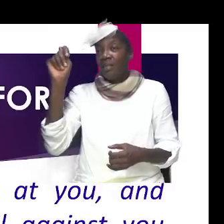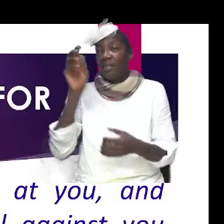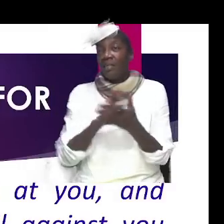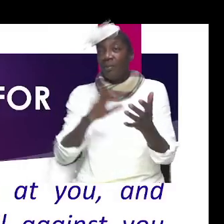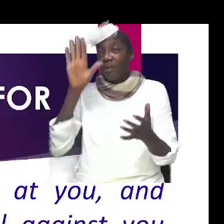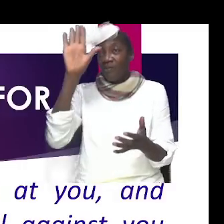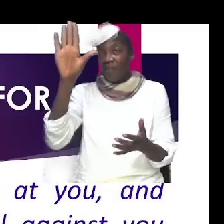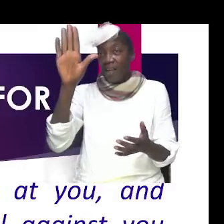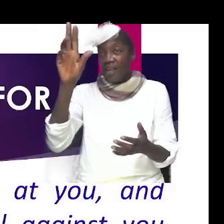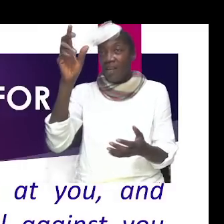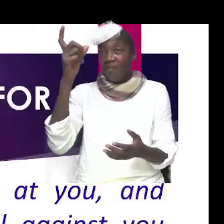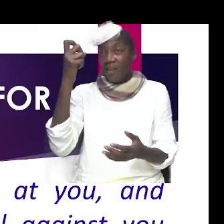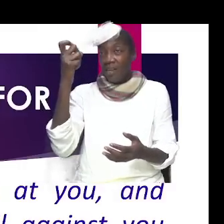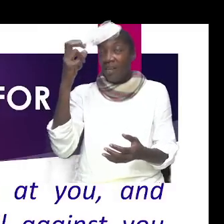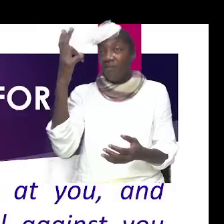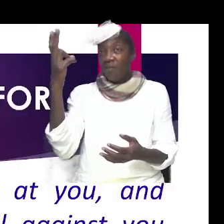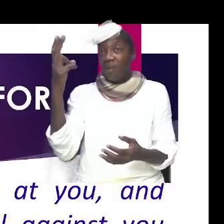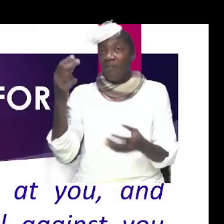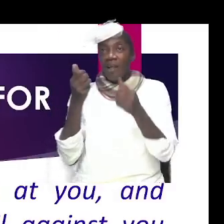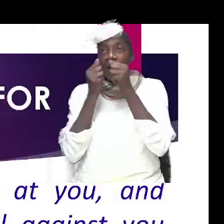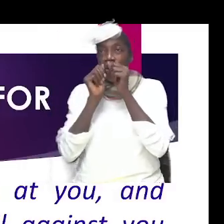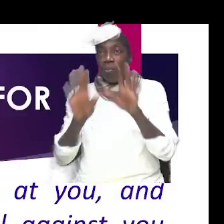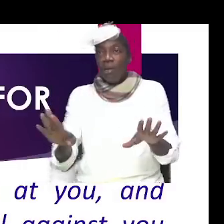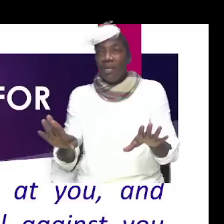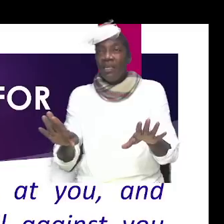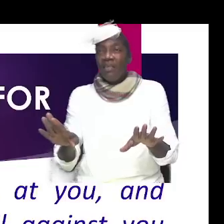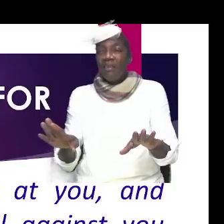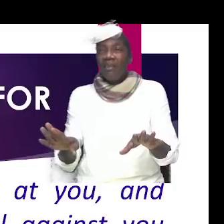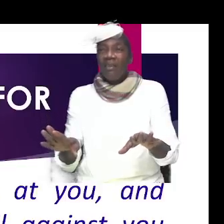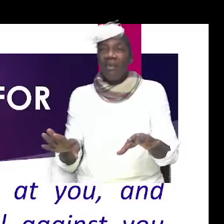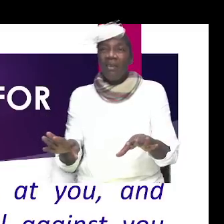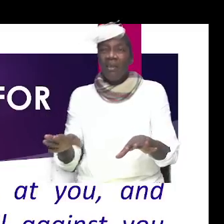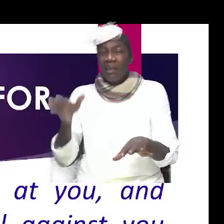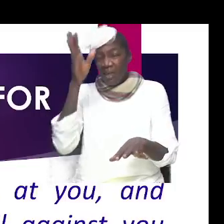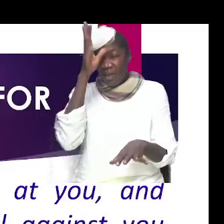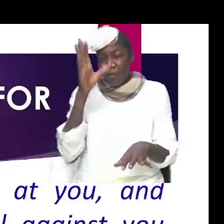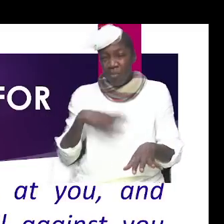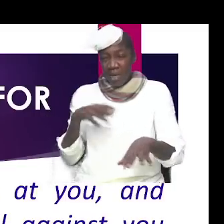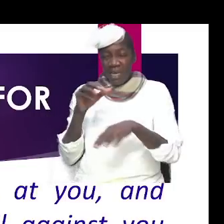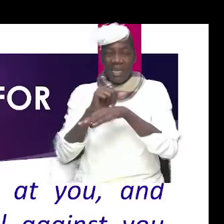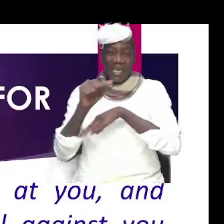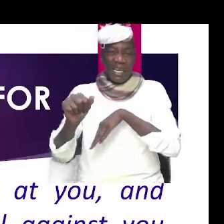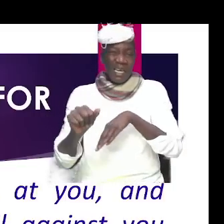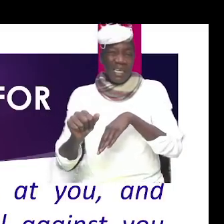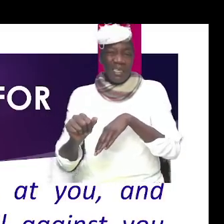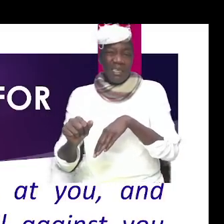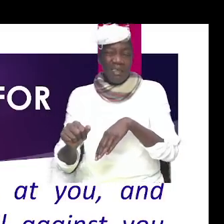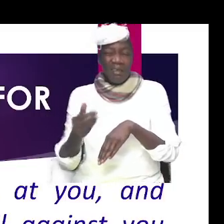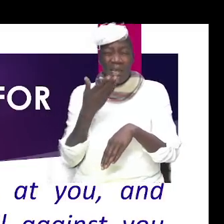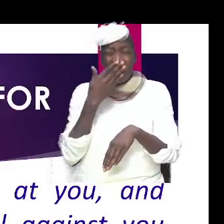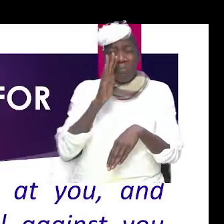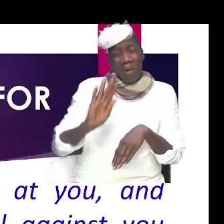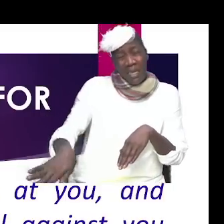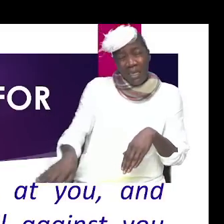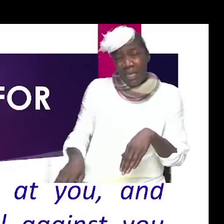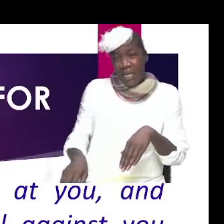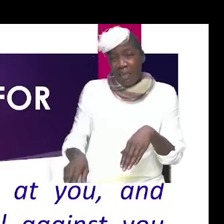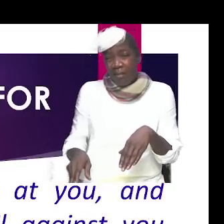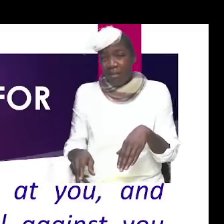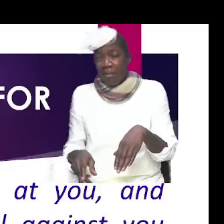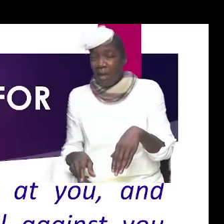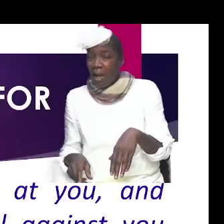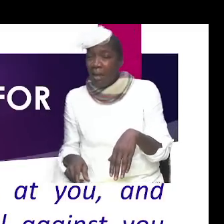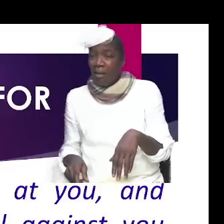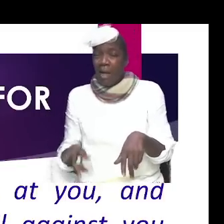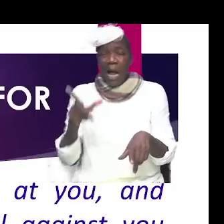you when men cast insults at you and persecute you and say all